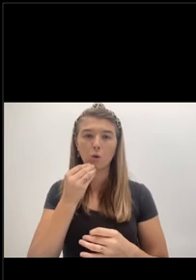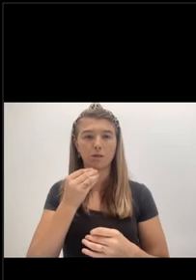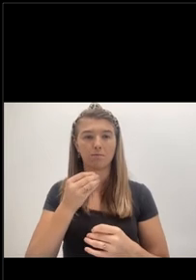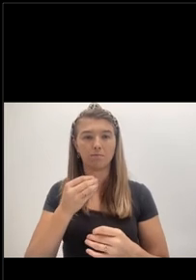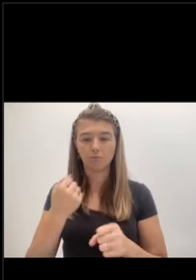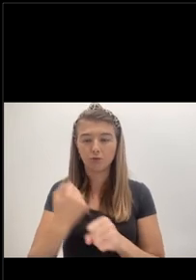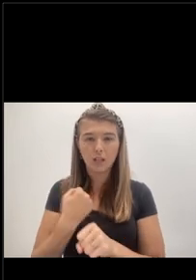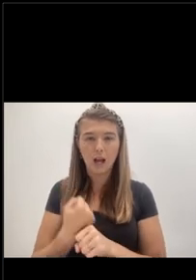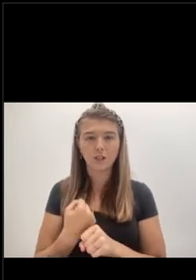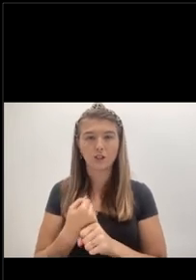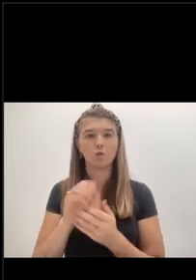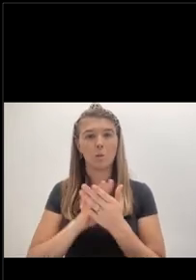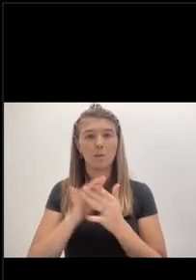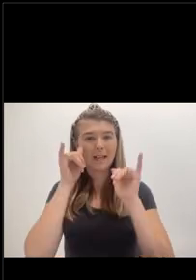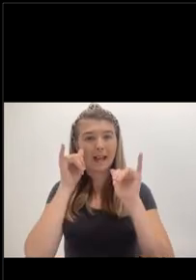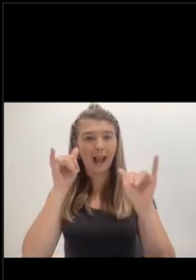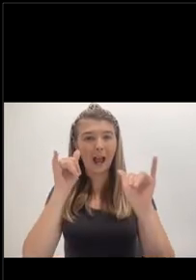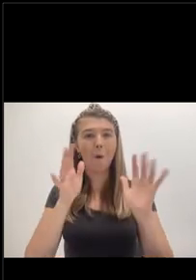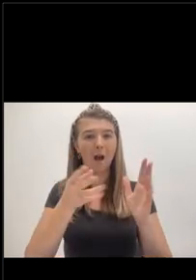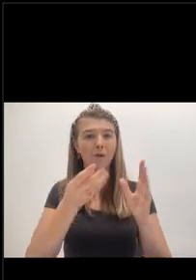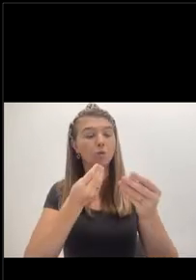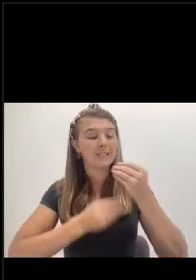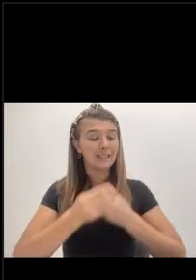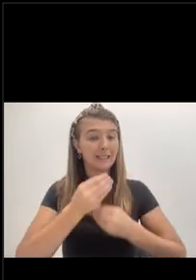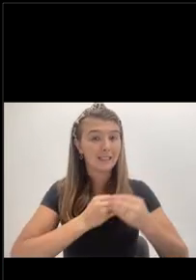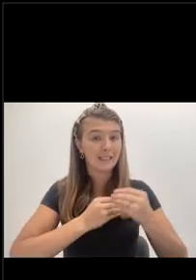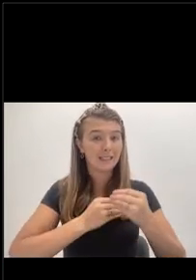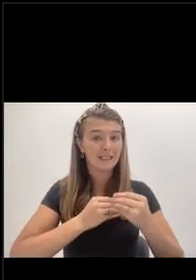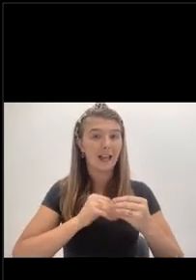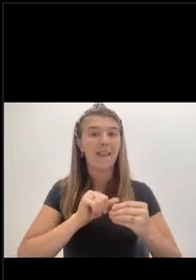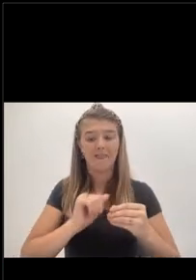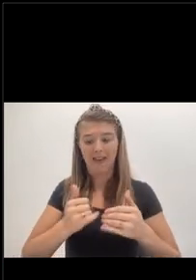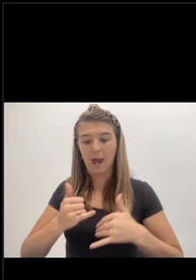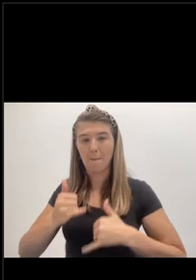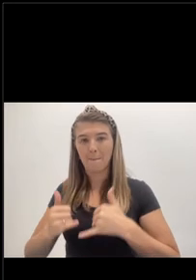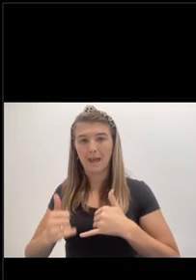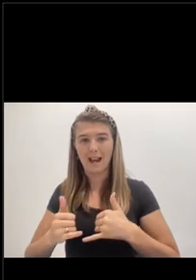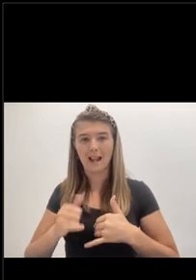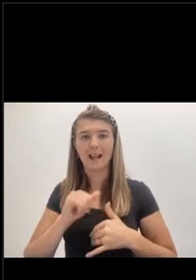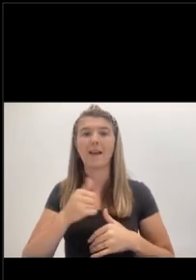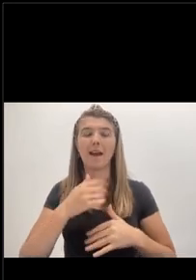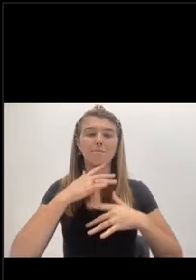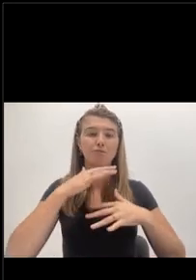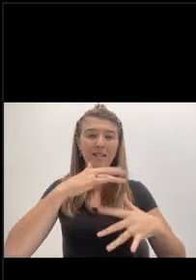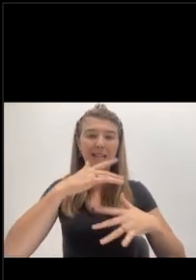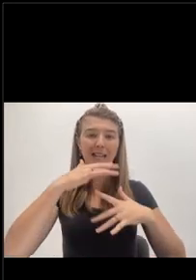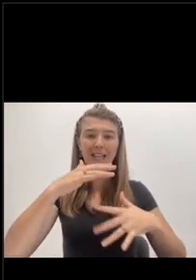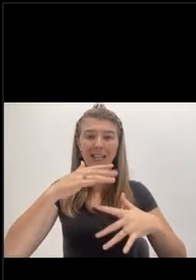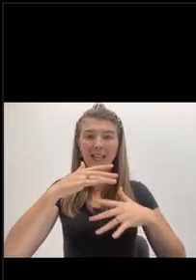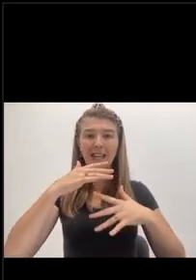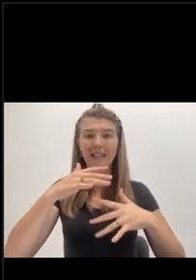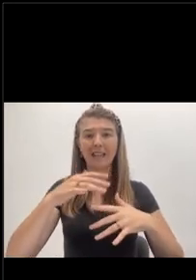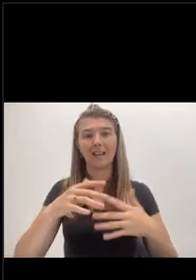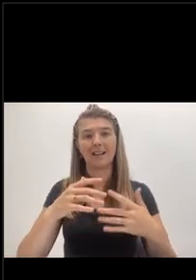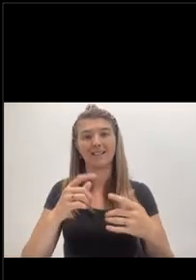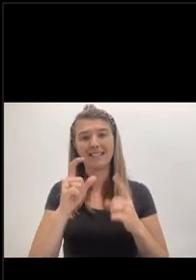then make milk from it, and while it is doing that, it is breathing a lot, and it is producing also a lot of CO2 because